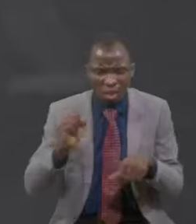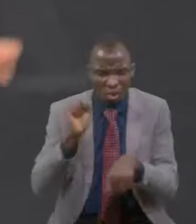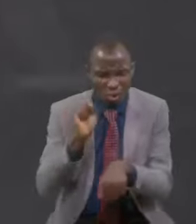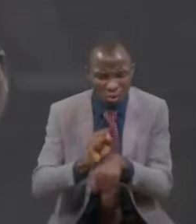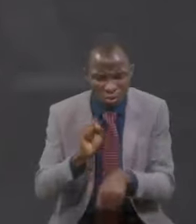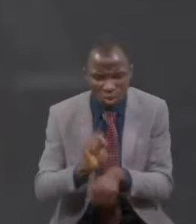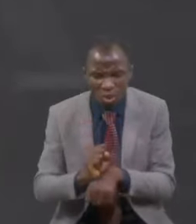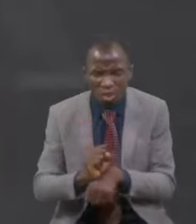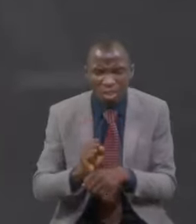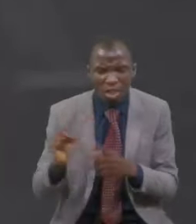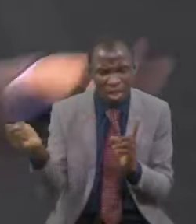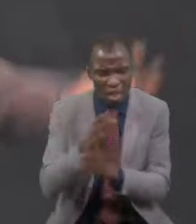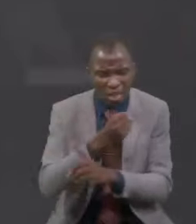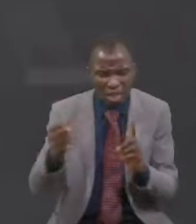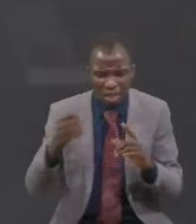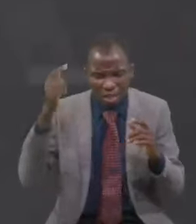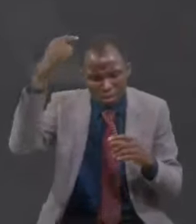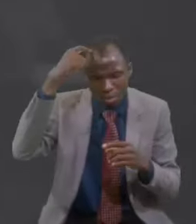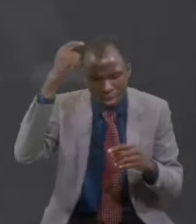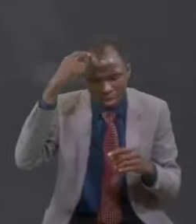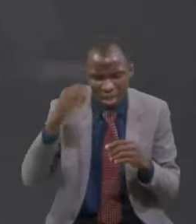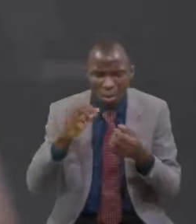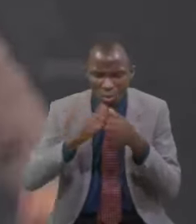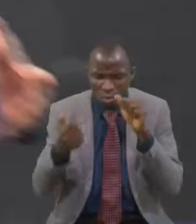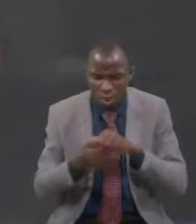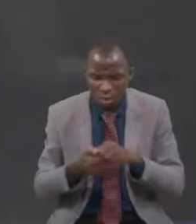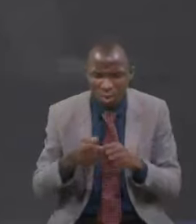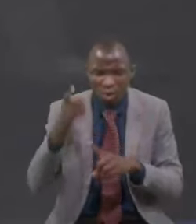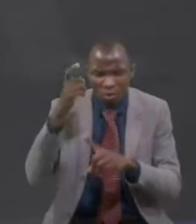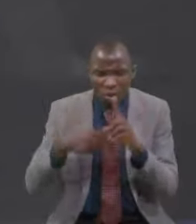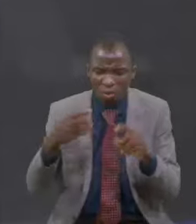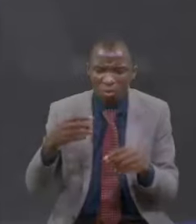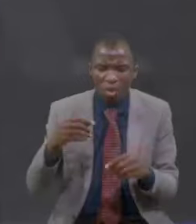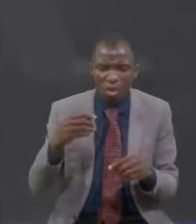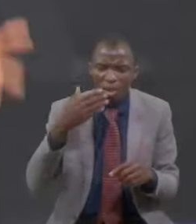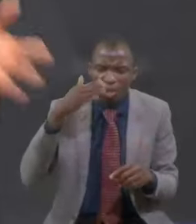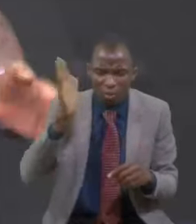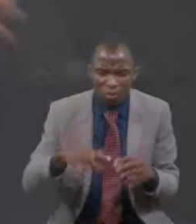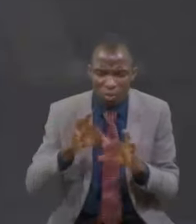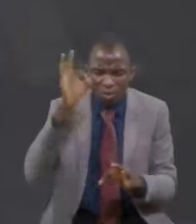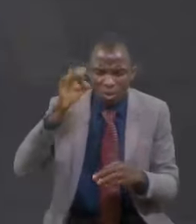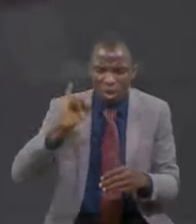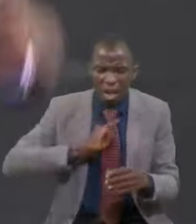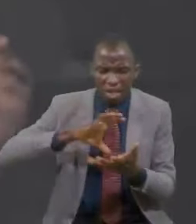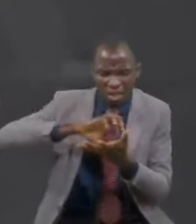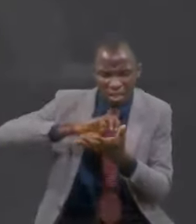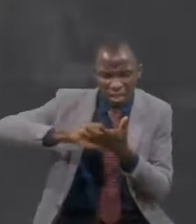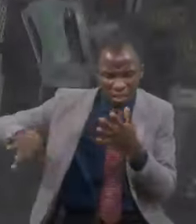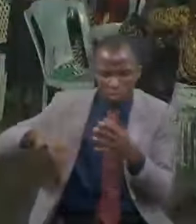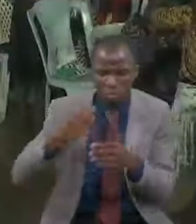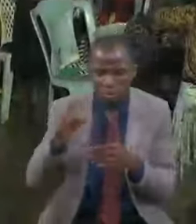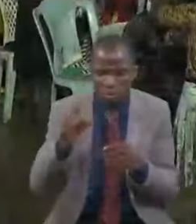mental challenge from evil spirit, I cast you out in